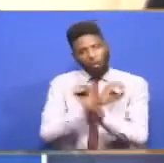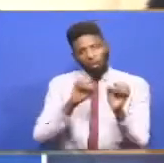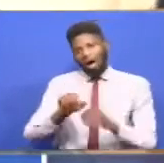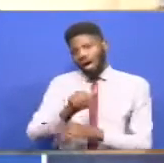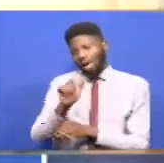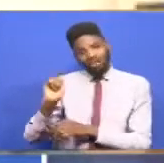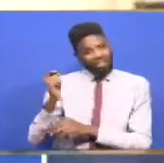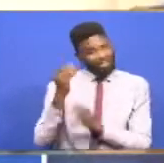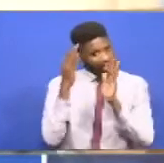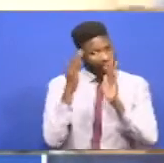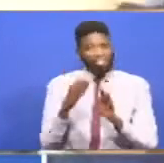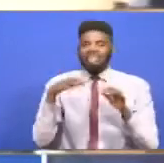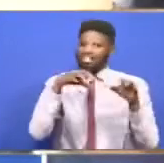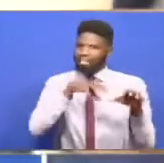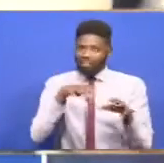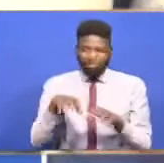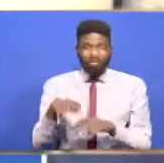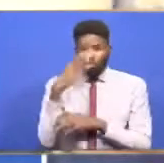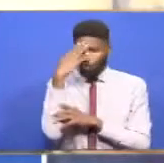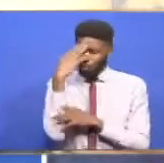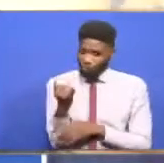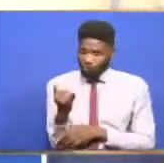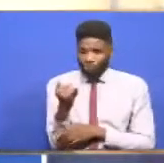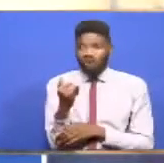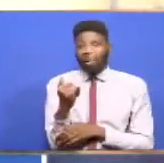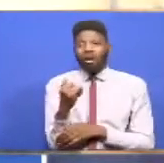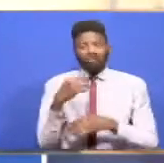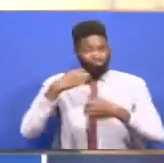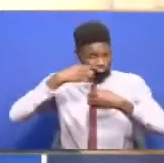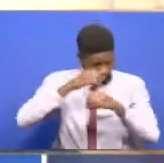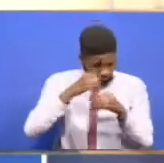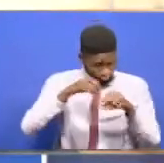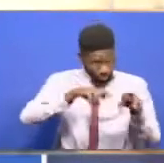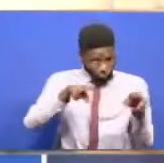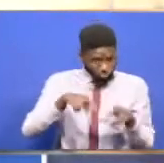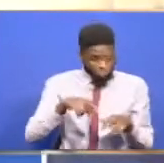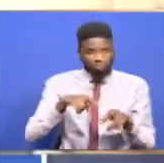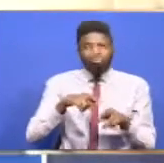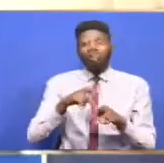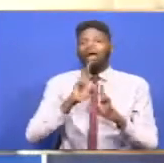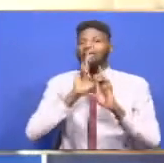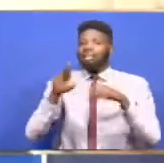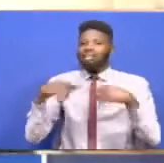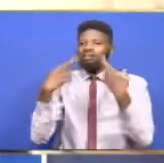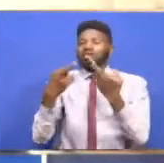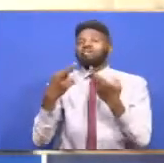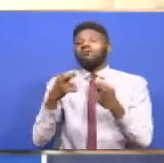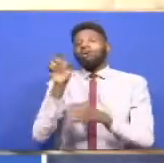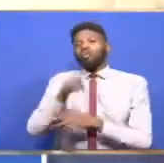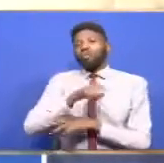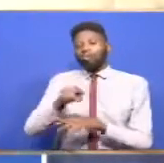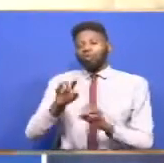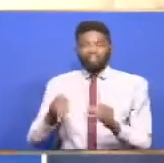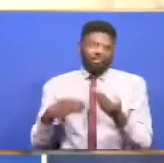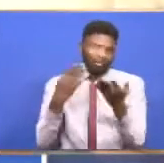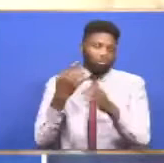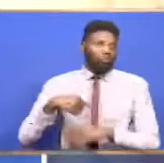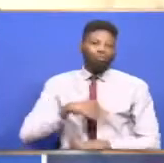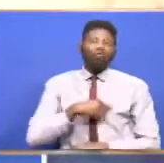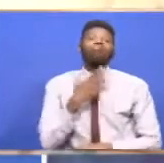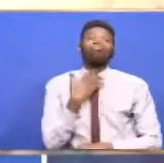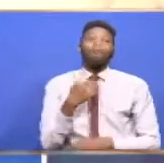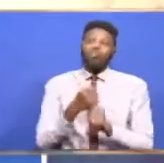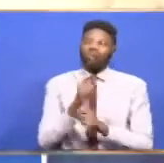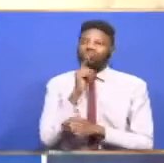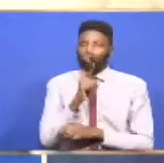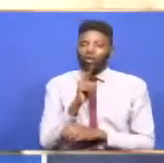suffer because of misdiagnosis by a laboratory. We want to make sure that the results that are announced on daily basis